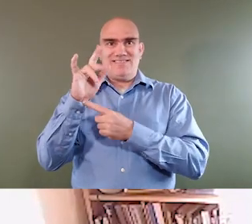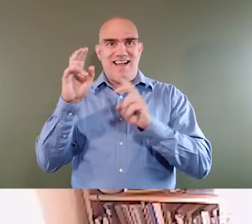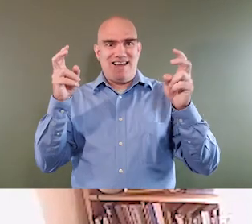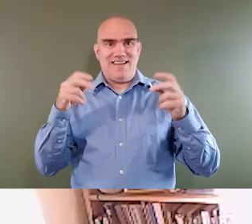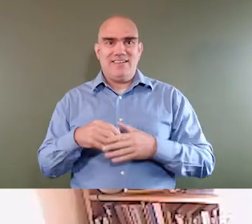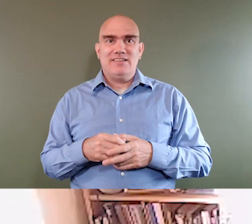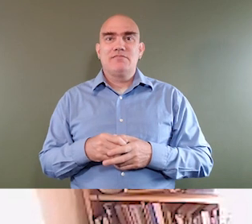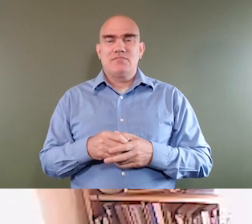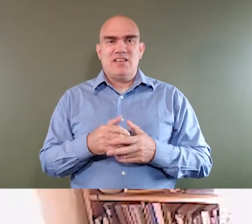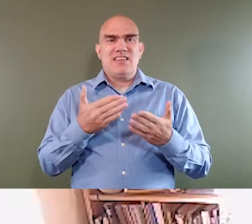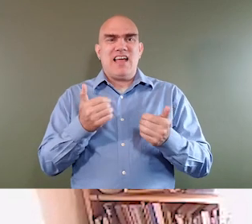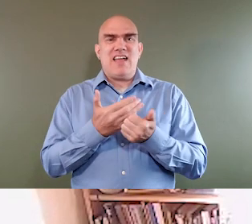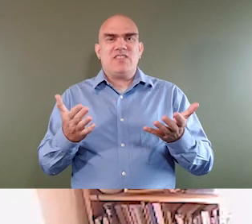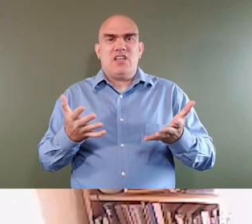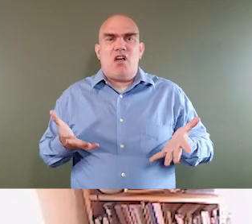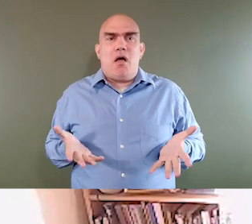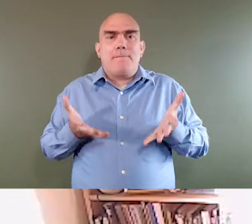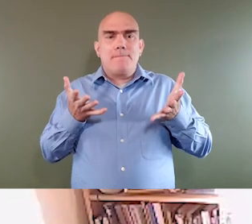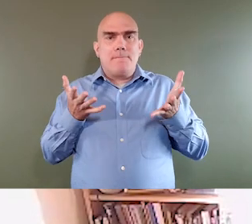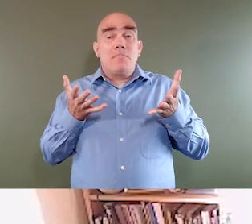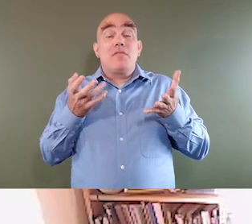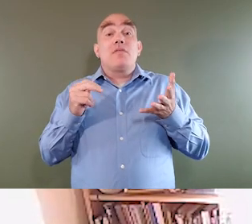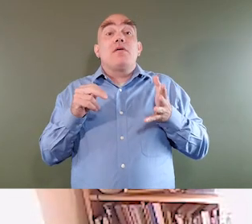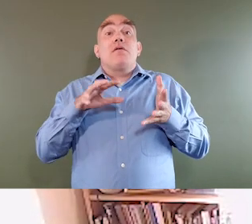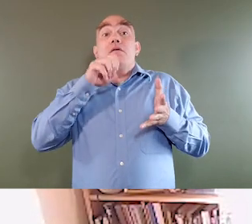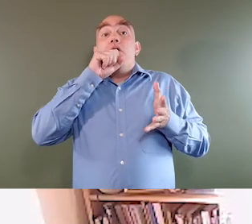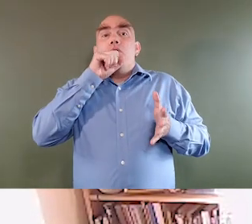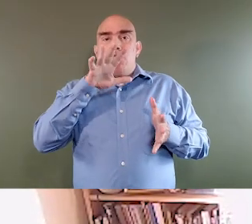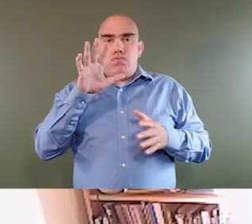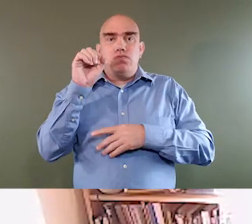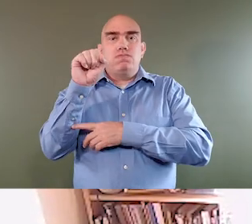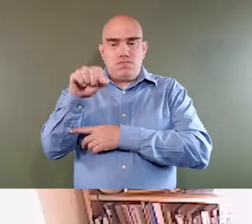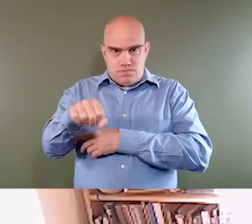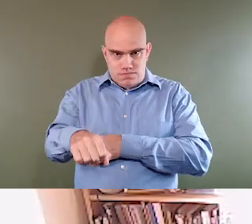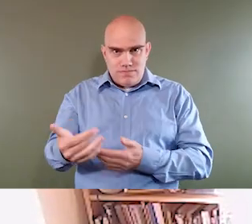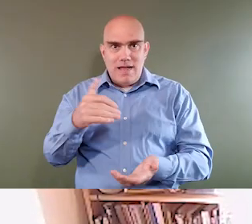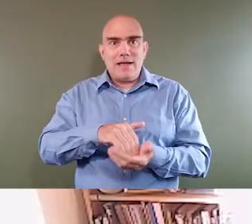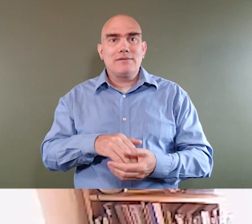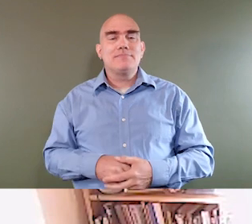everything shrug up. And then exhale, roll down.